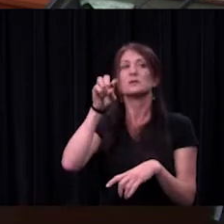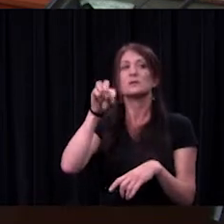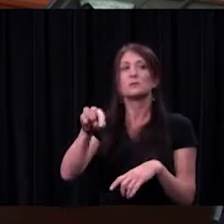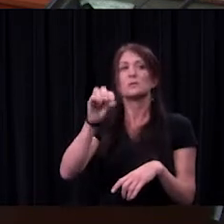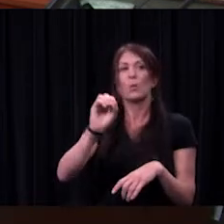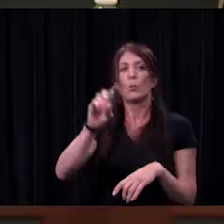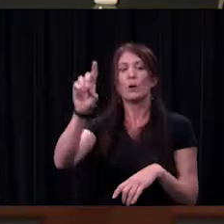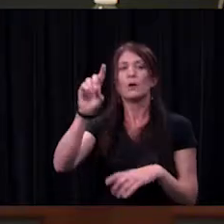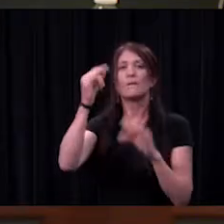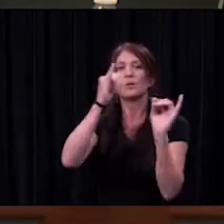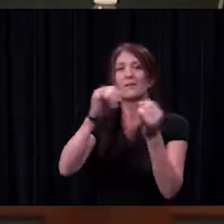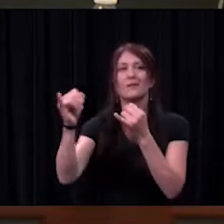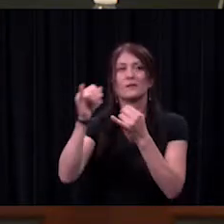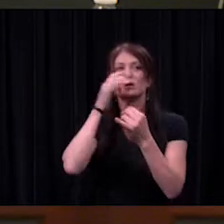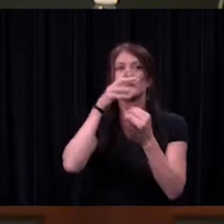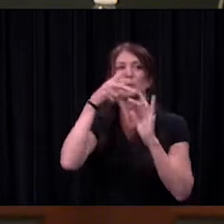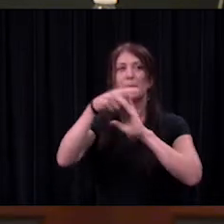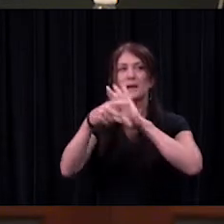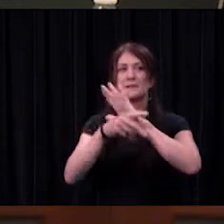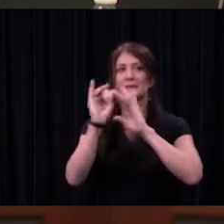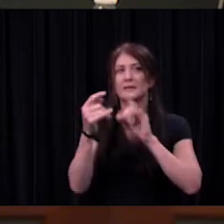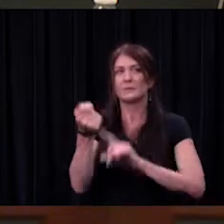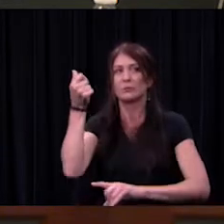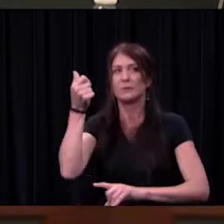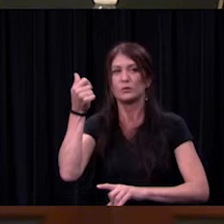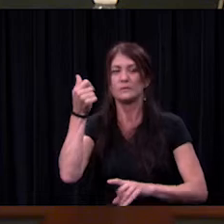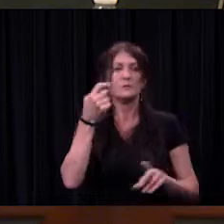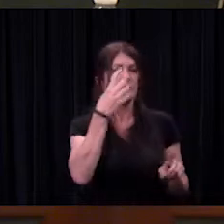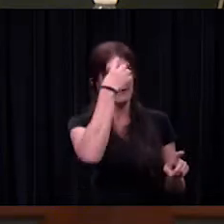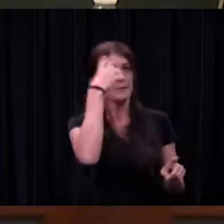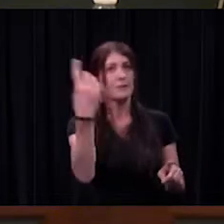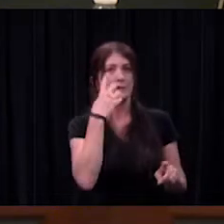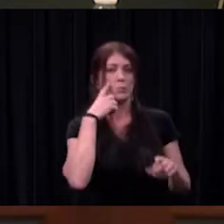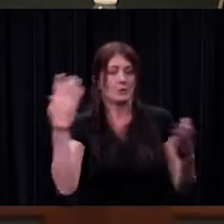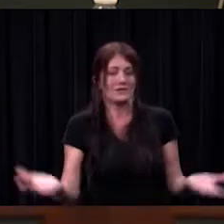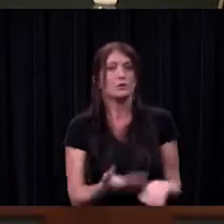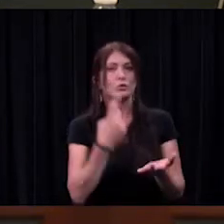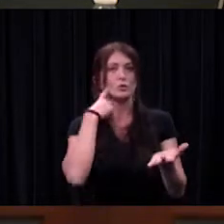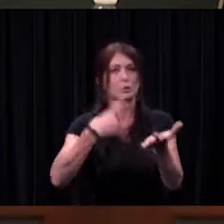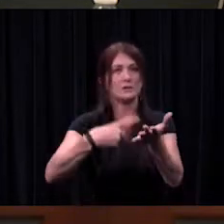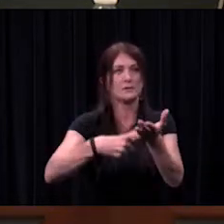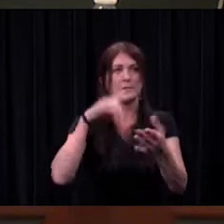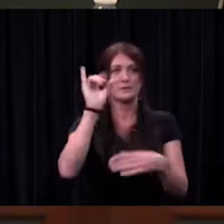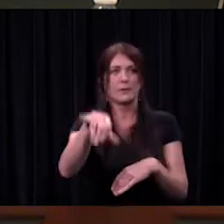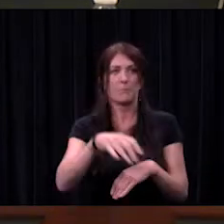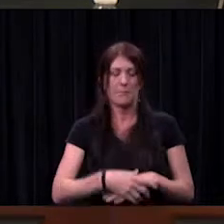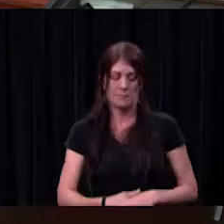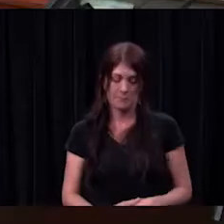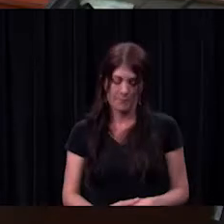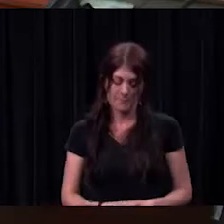policies and renewals. Okay, I think we have somebody here to chat about that.